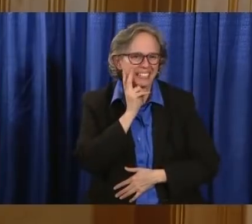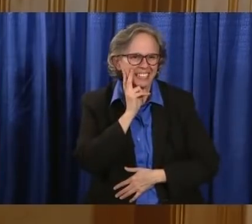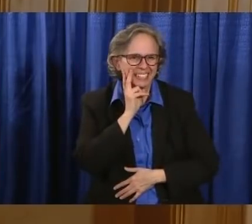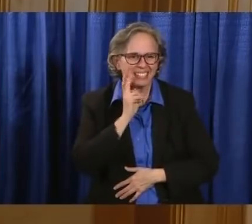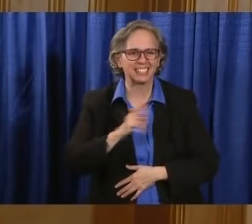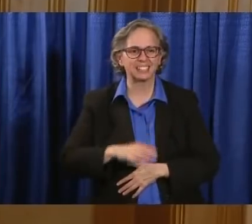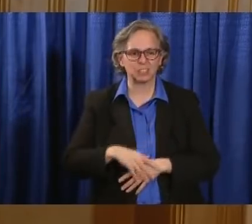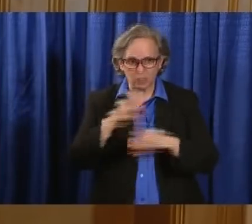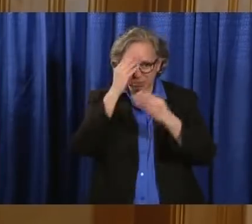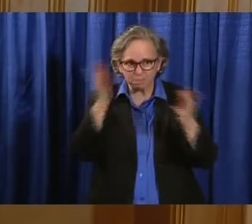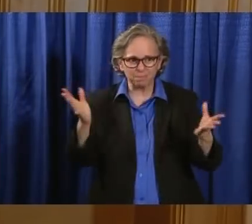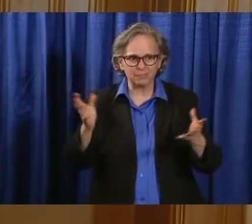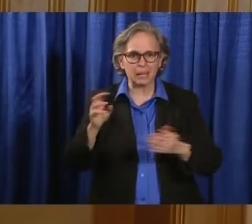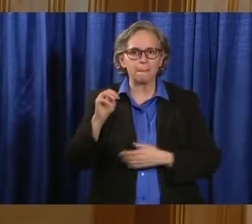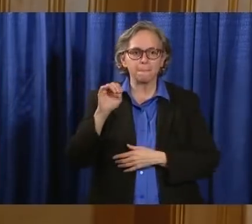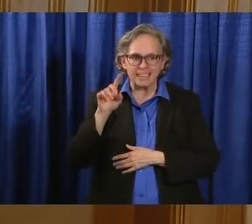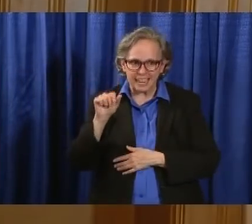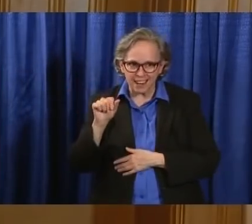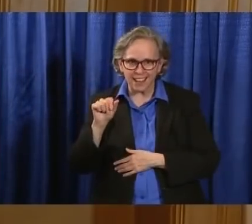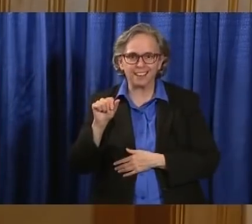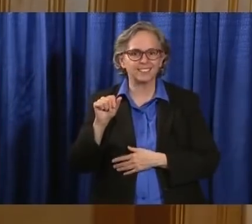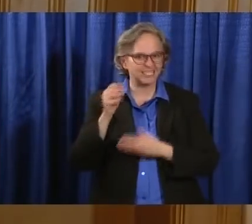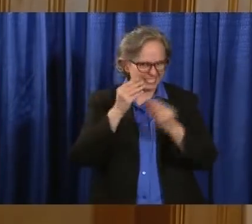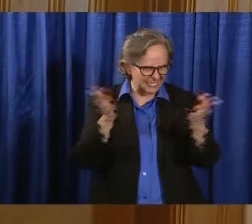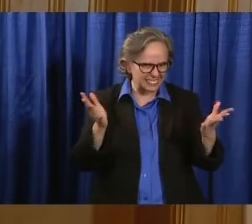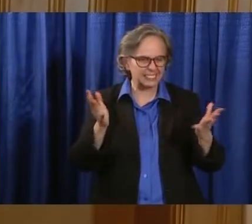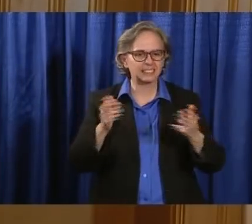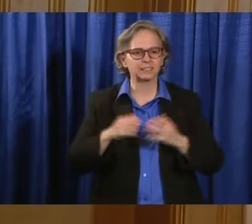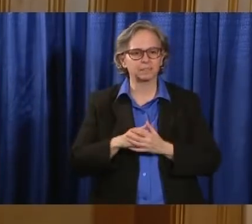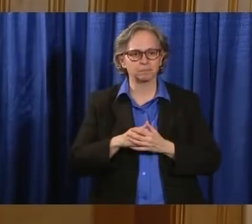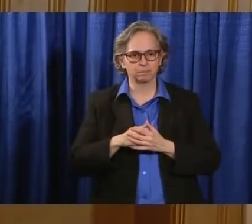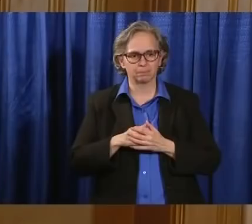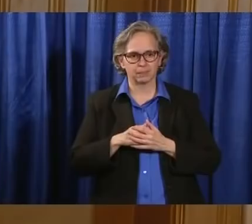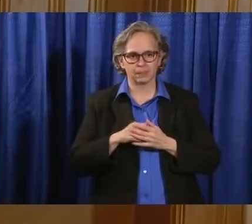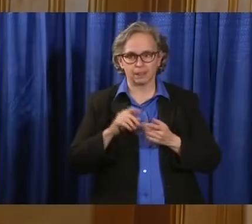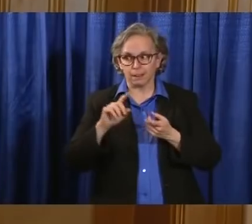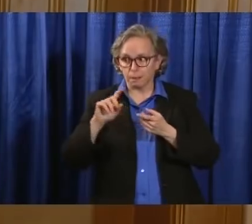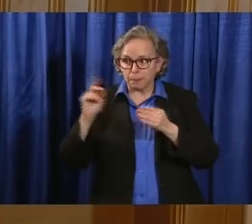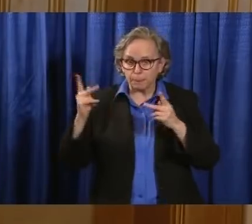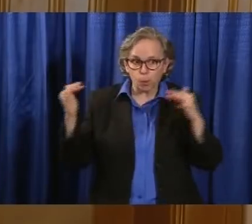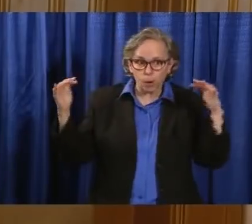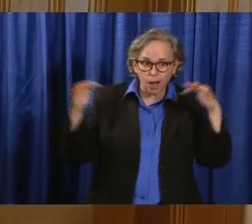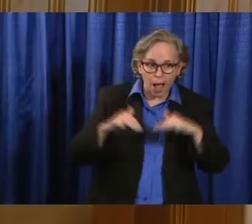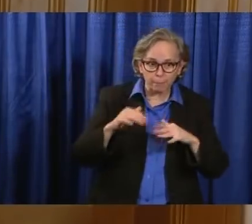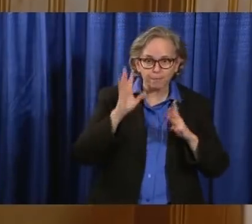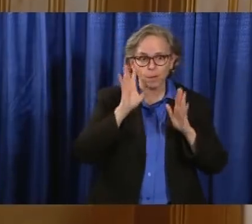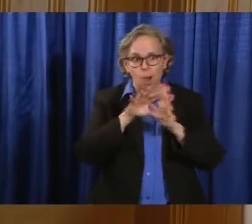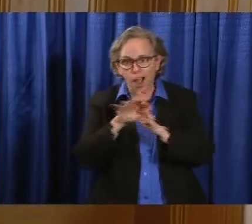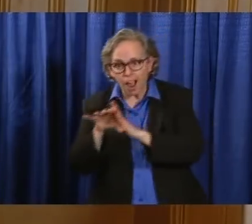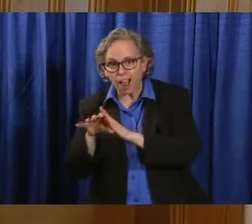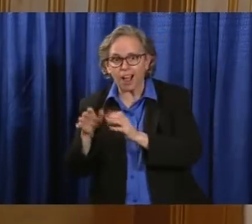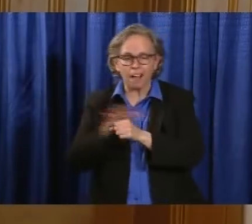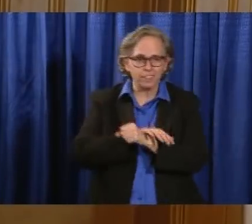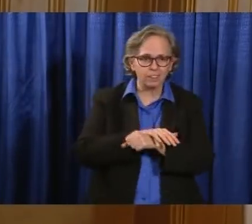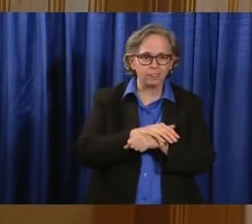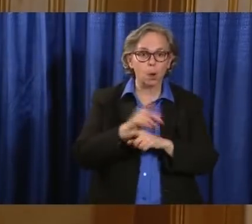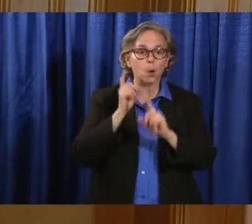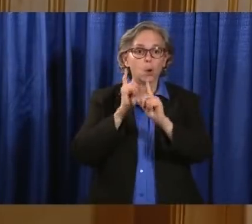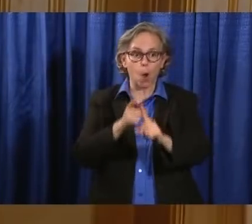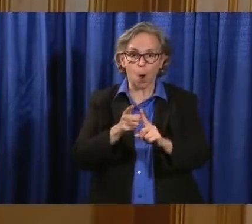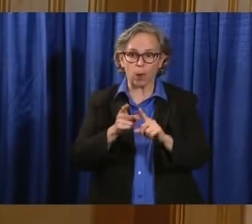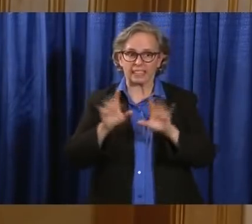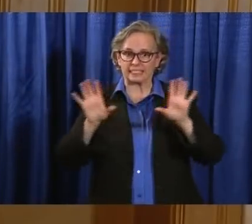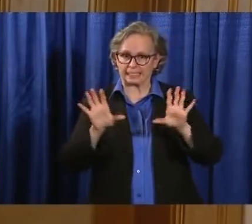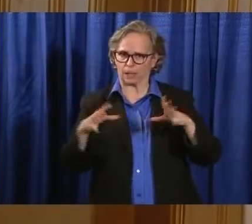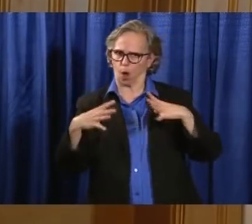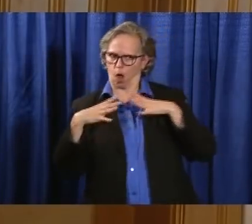media friends who have to come in and cover this, the goal will be not to be here on Sunday. We